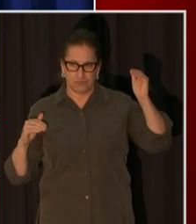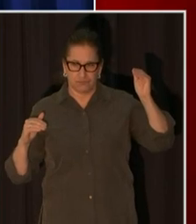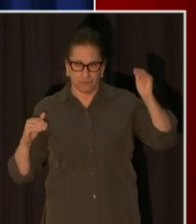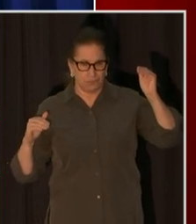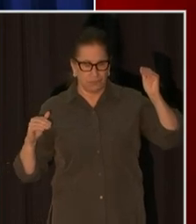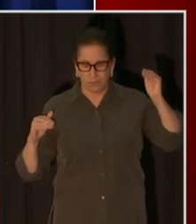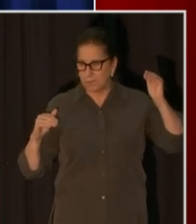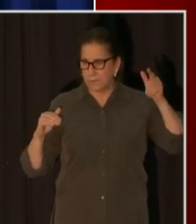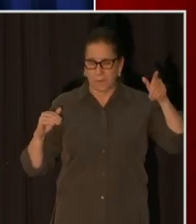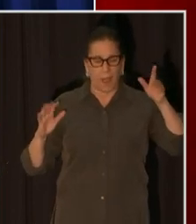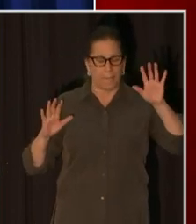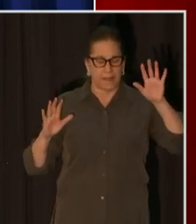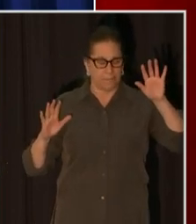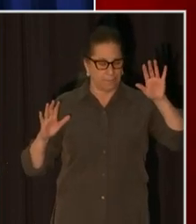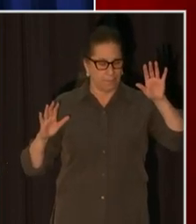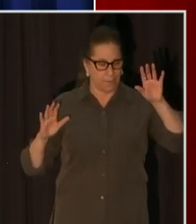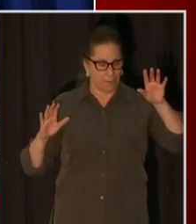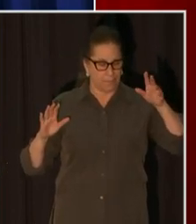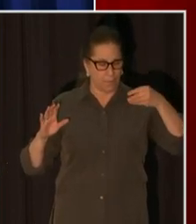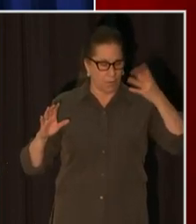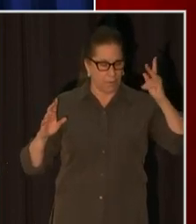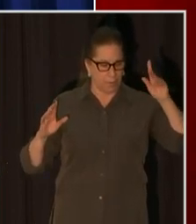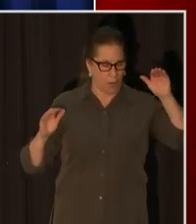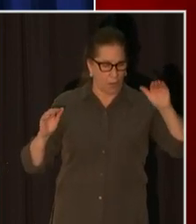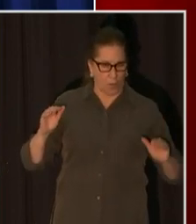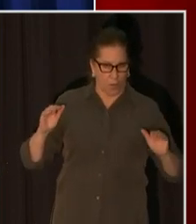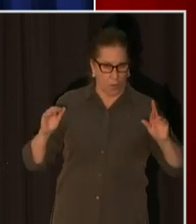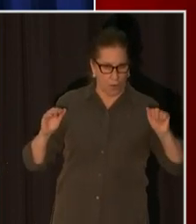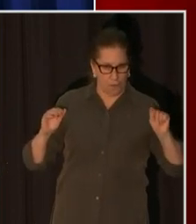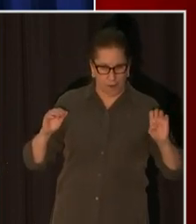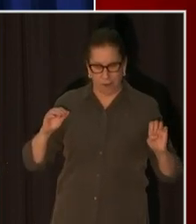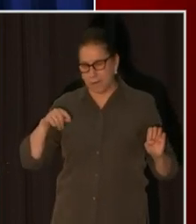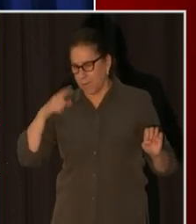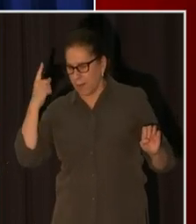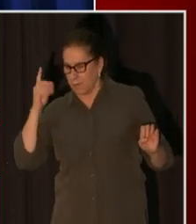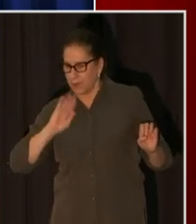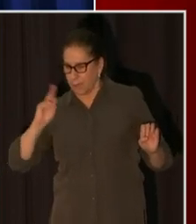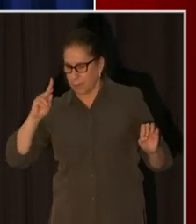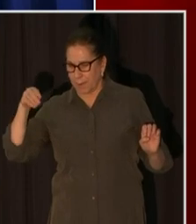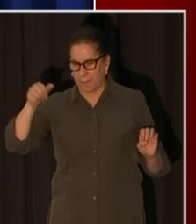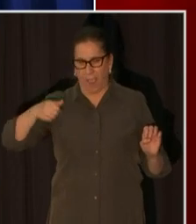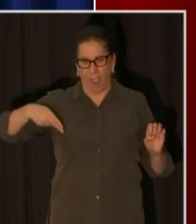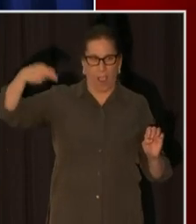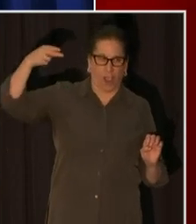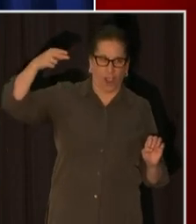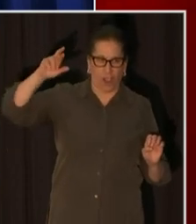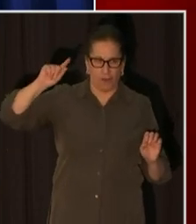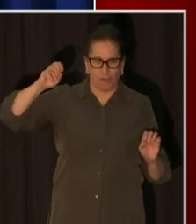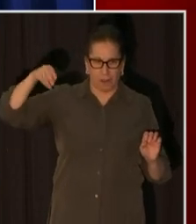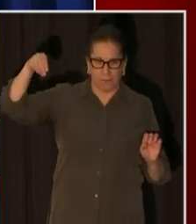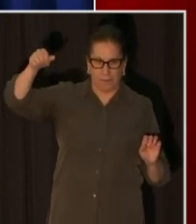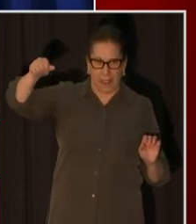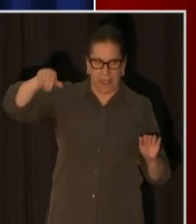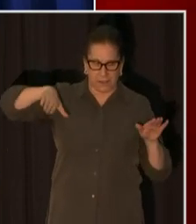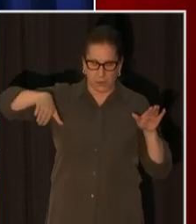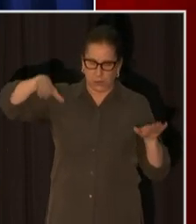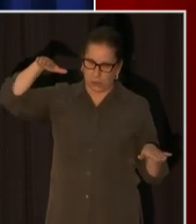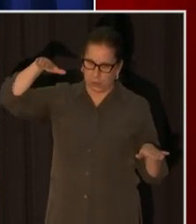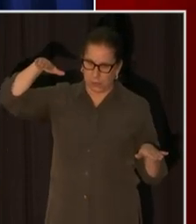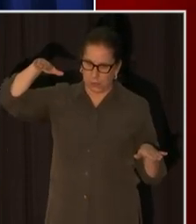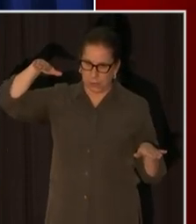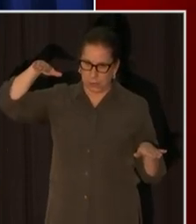we can do about it, because I'm sure many of us have all applied for these dollars and really do need them. So, Thank you. Lisa, I don't know if you're also watching the stream,